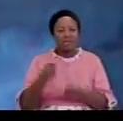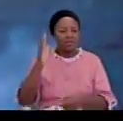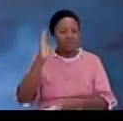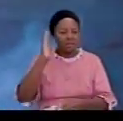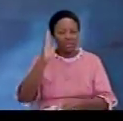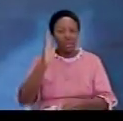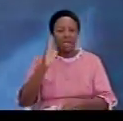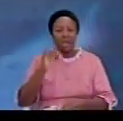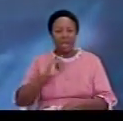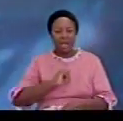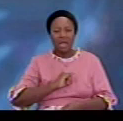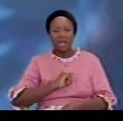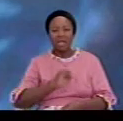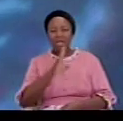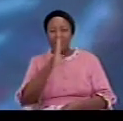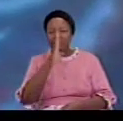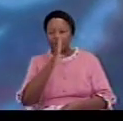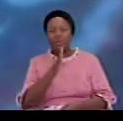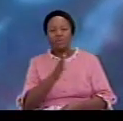be upright.